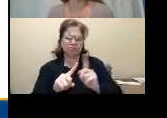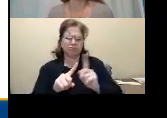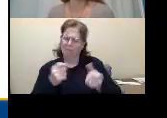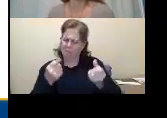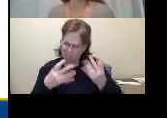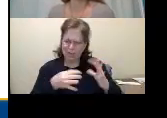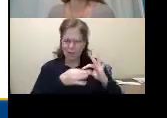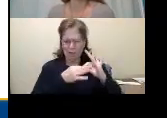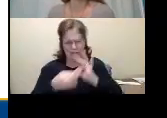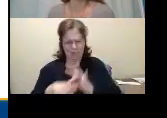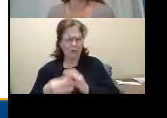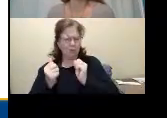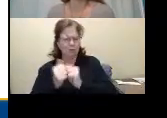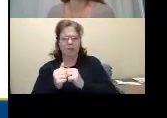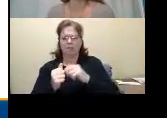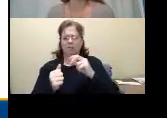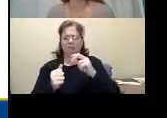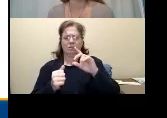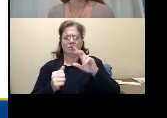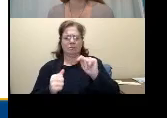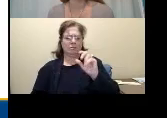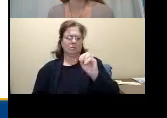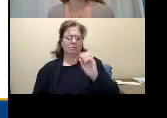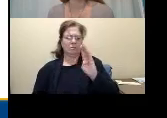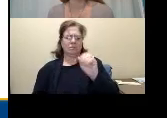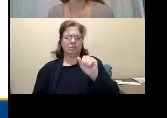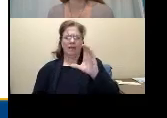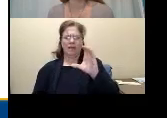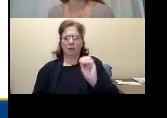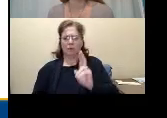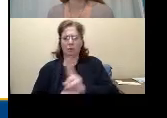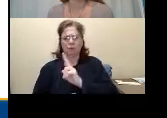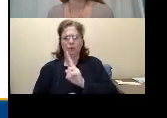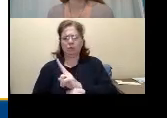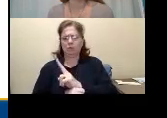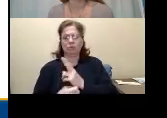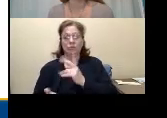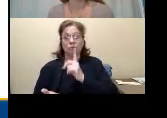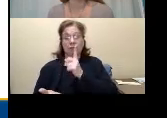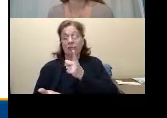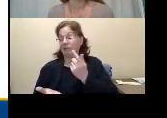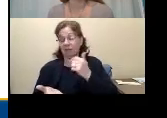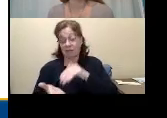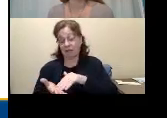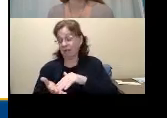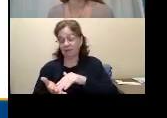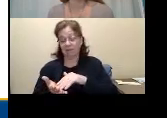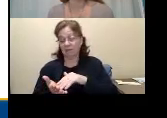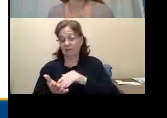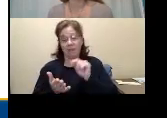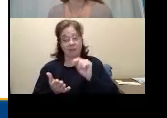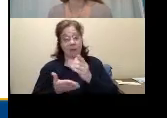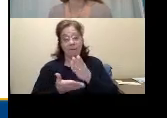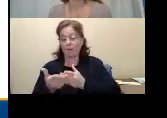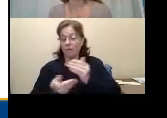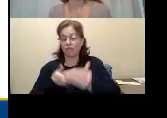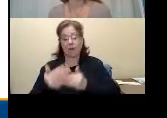to tobacco use that it's a very important part of the lung screening process.